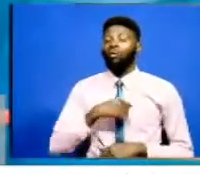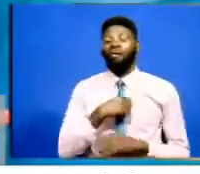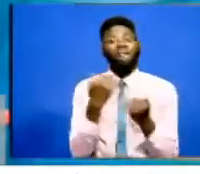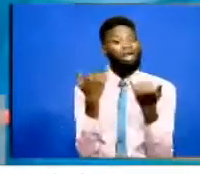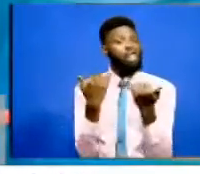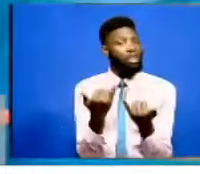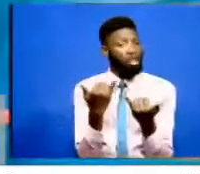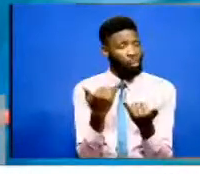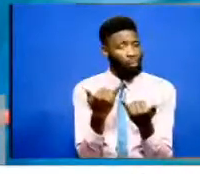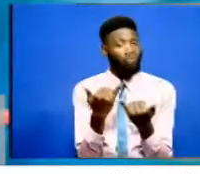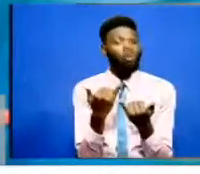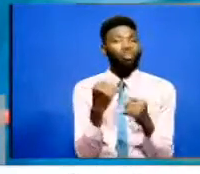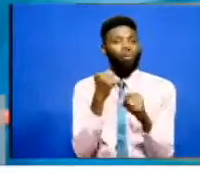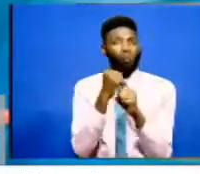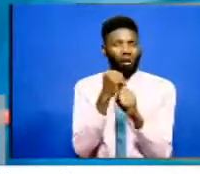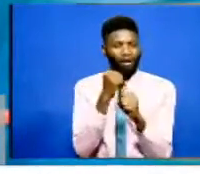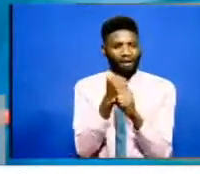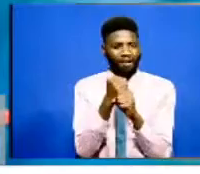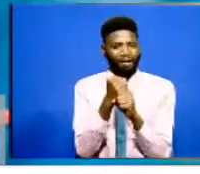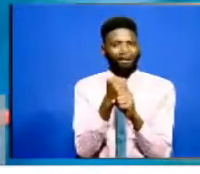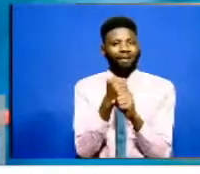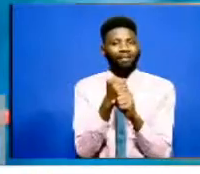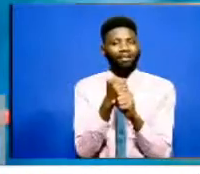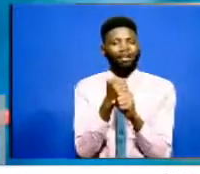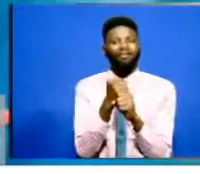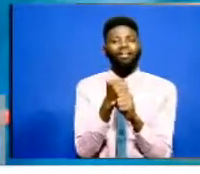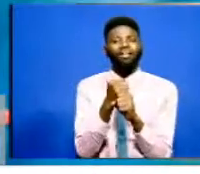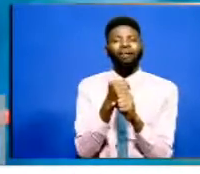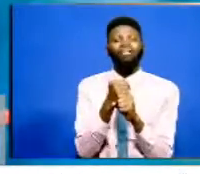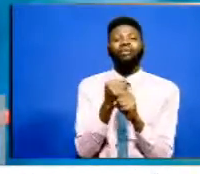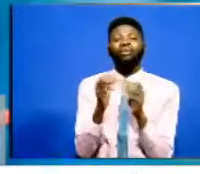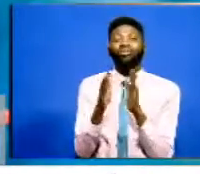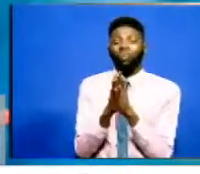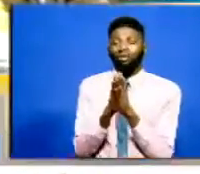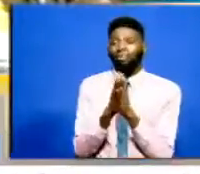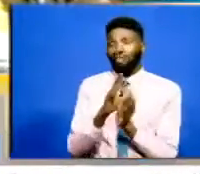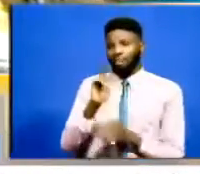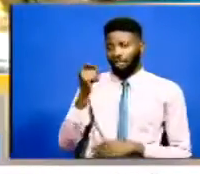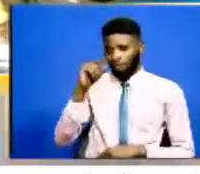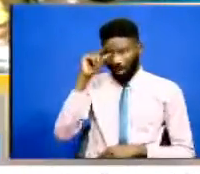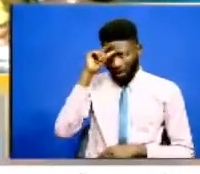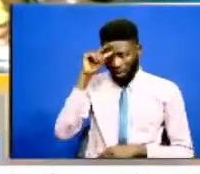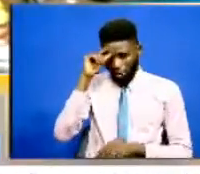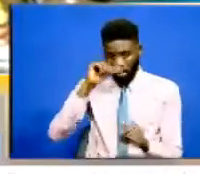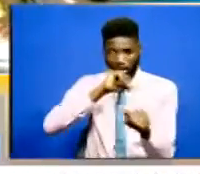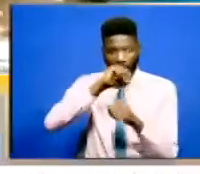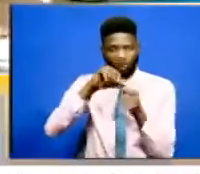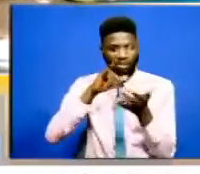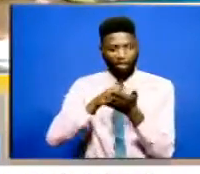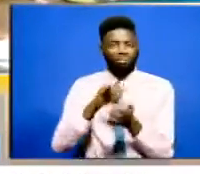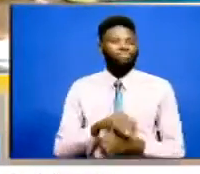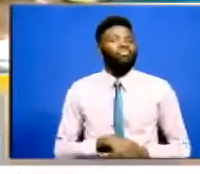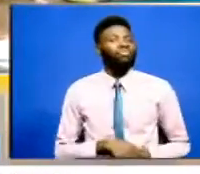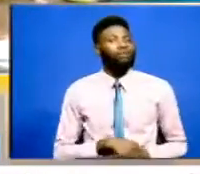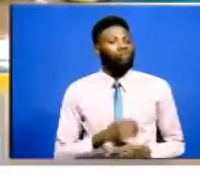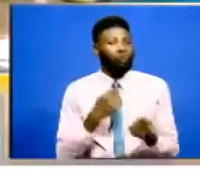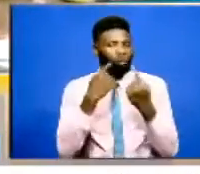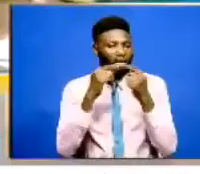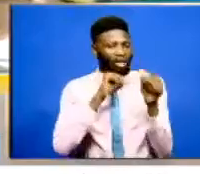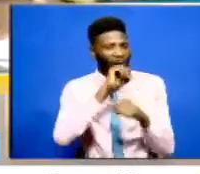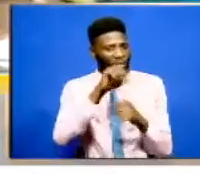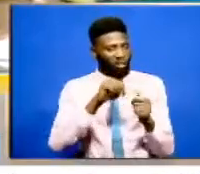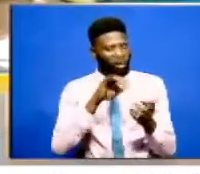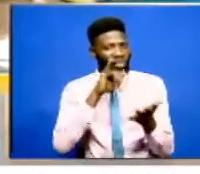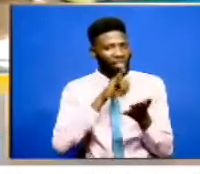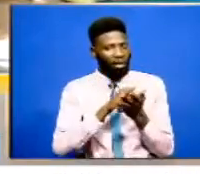on the leadership of the Kenyan government on that. Yeah. And talking about taking leadership, last year you had a